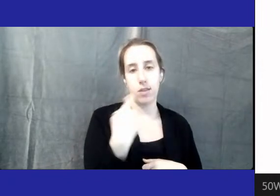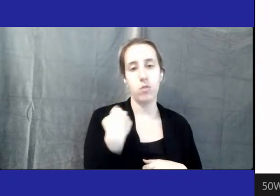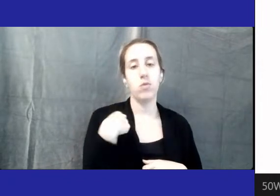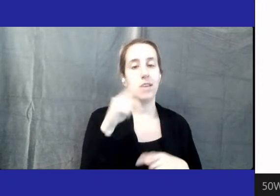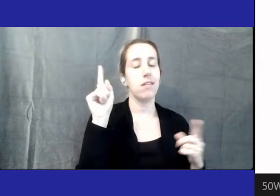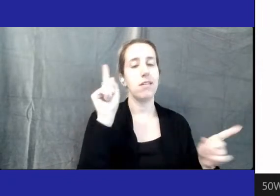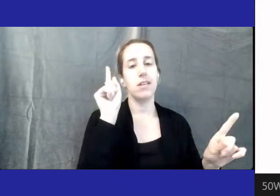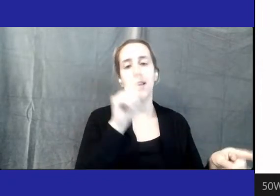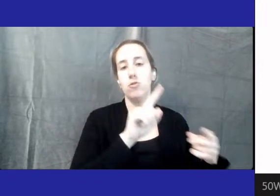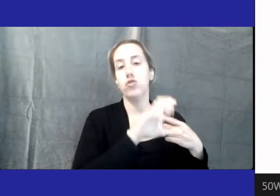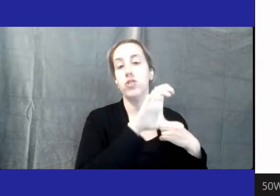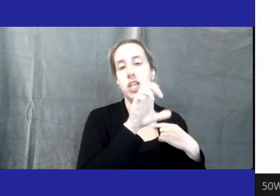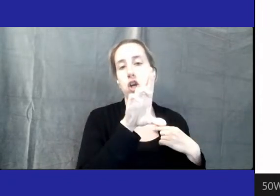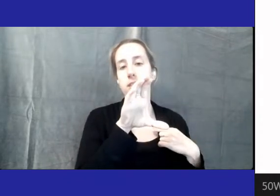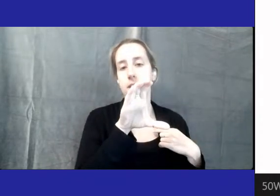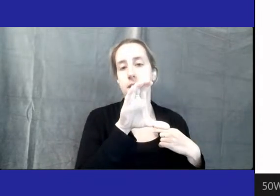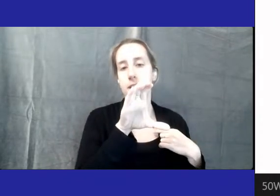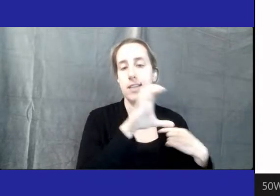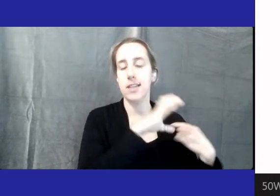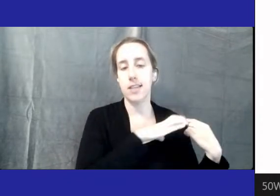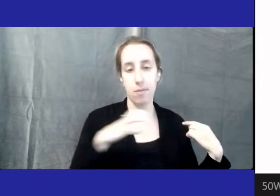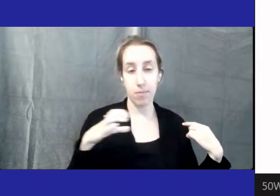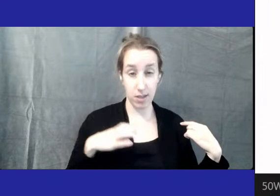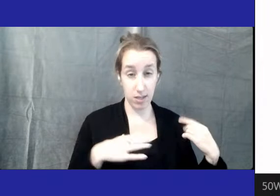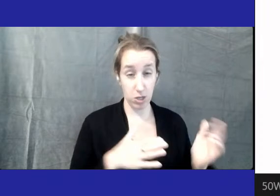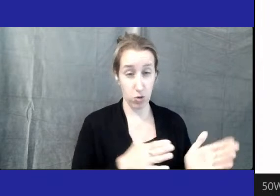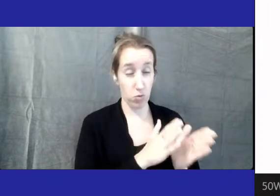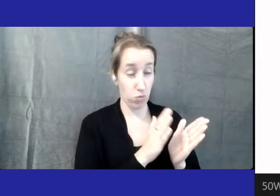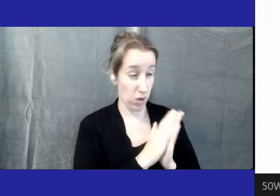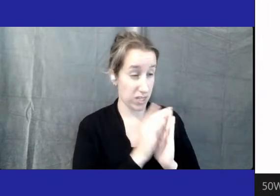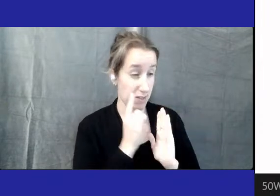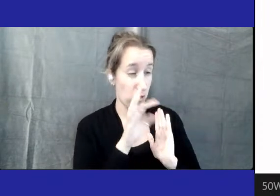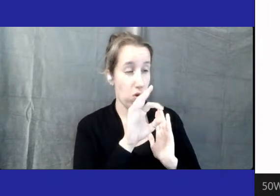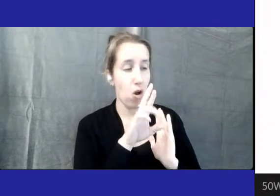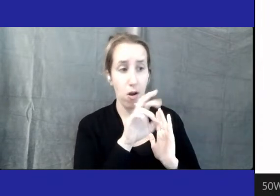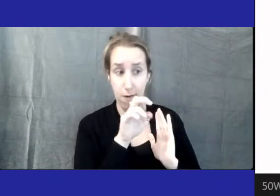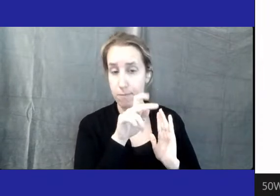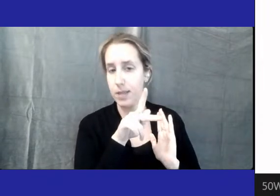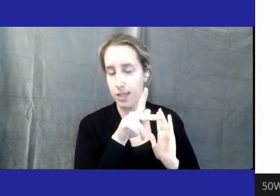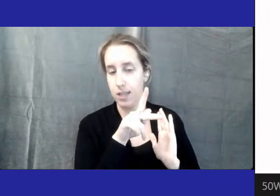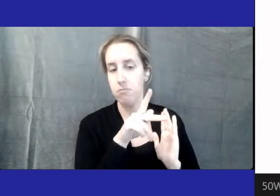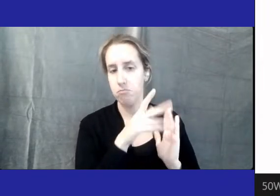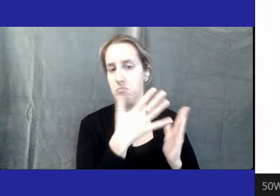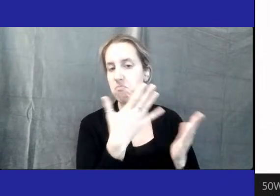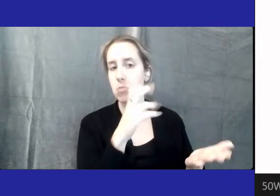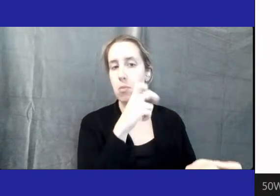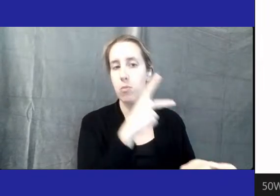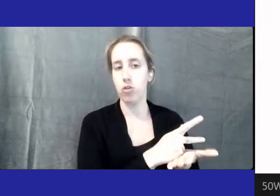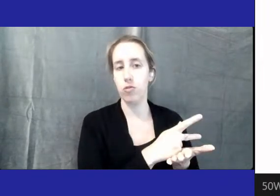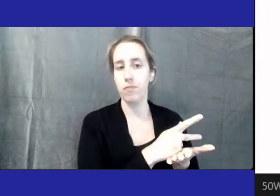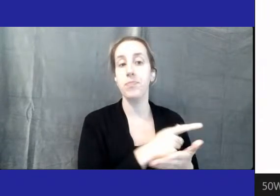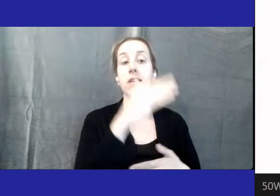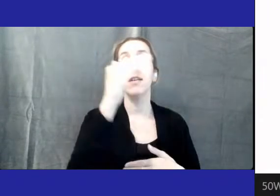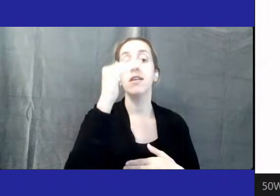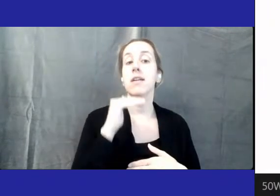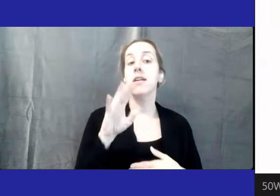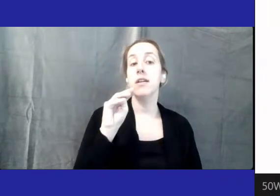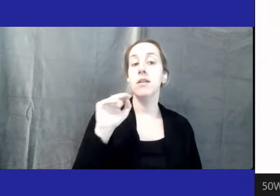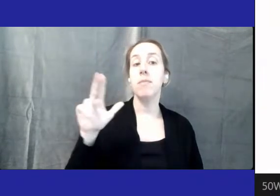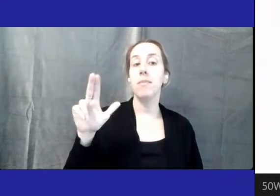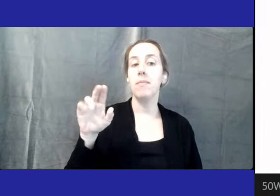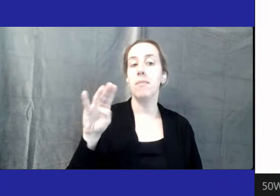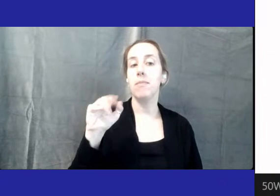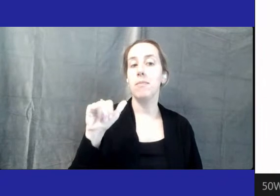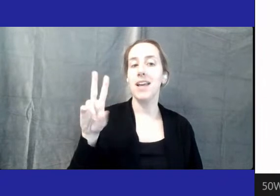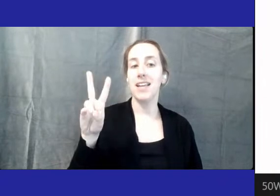to release an RFP. We were approved. And on May 2nd of this last year, meaning 2023,